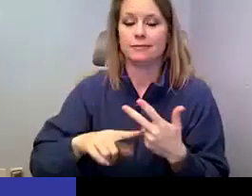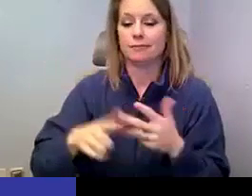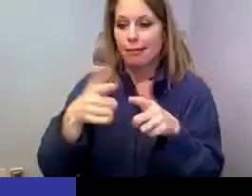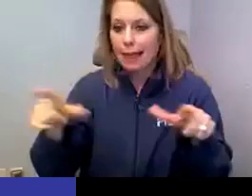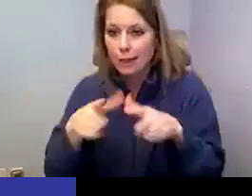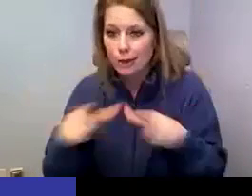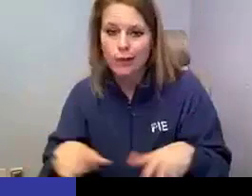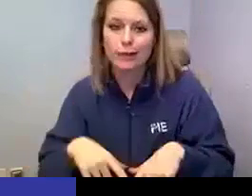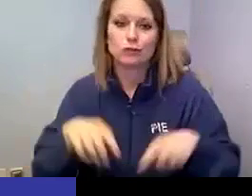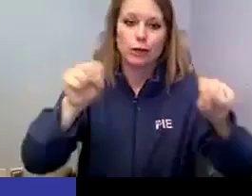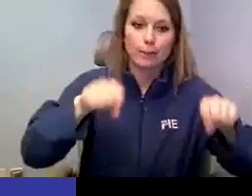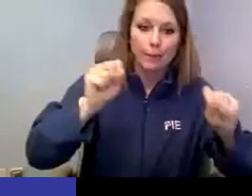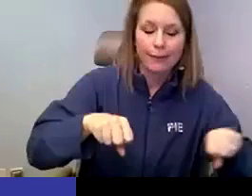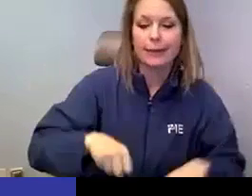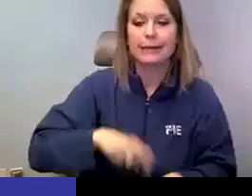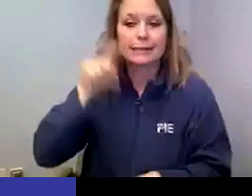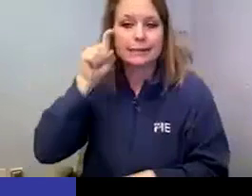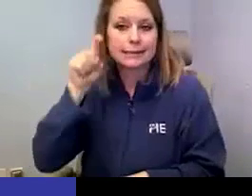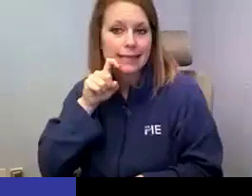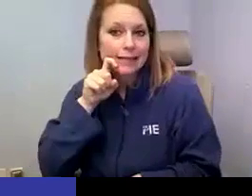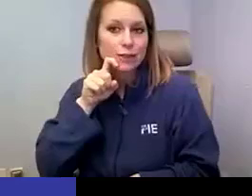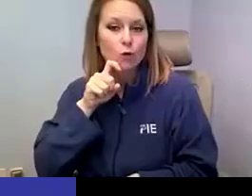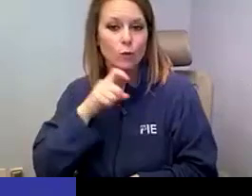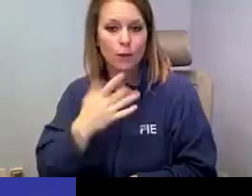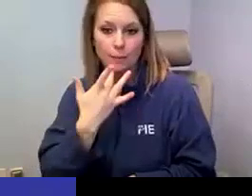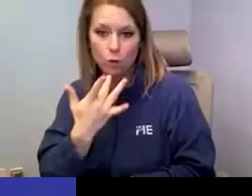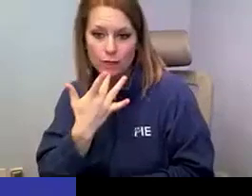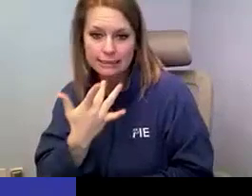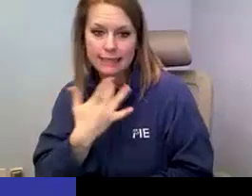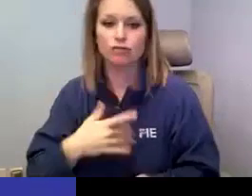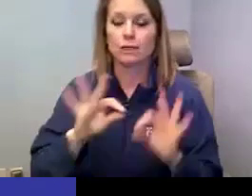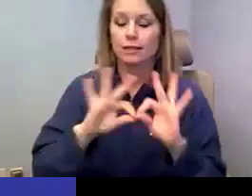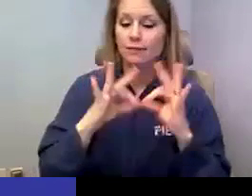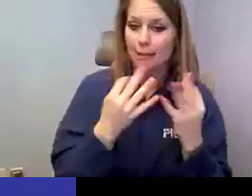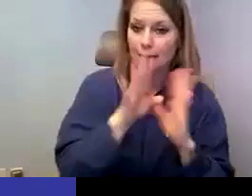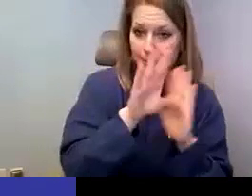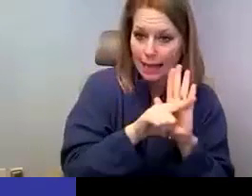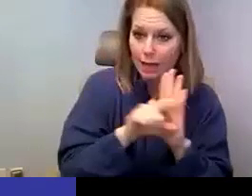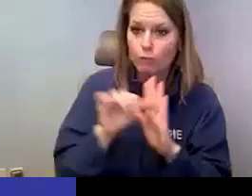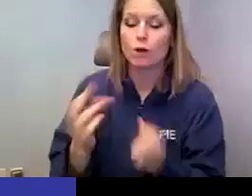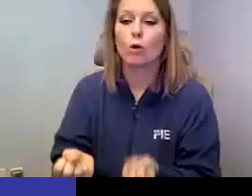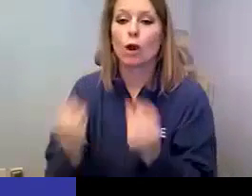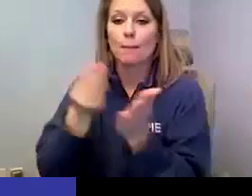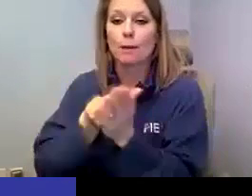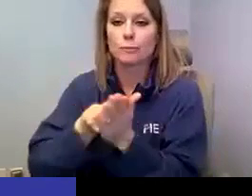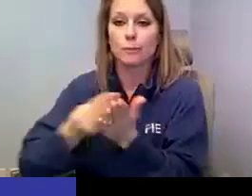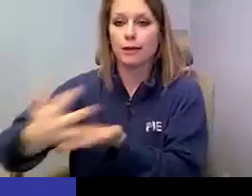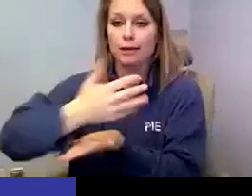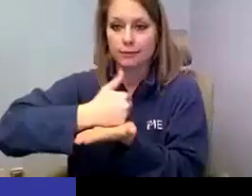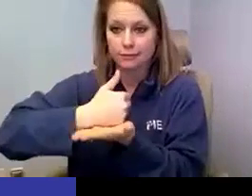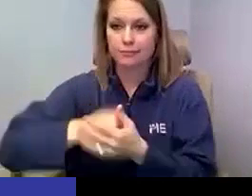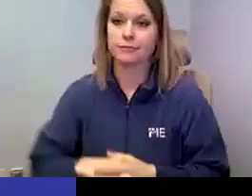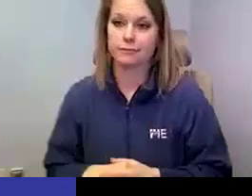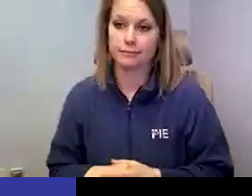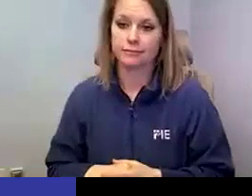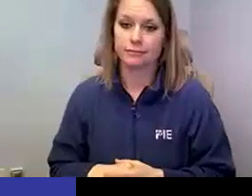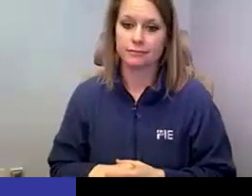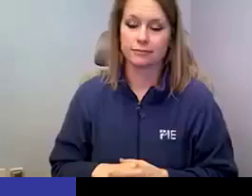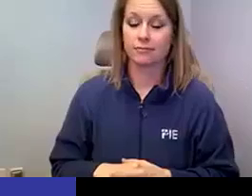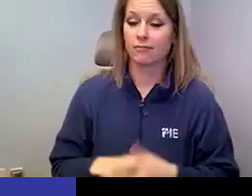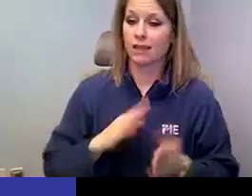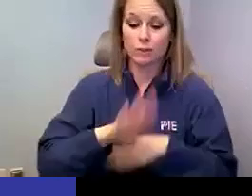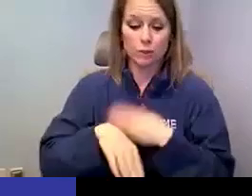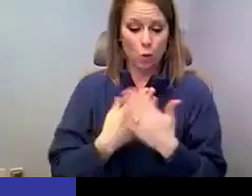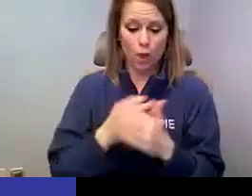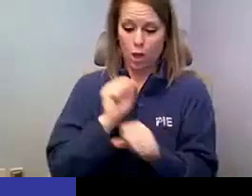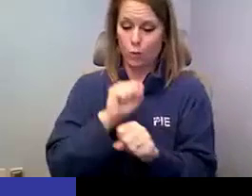sexual orientation, family background, and/or family income. Grounding all our work within an equity framework